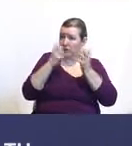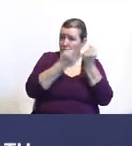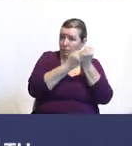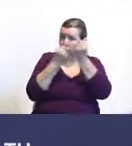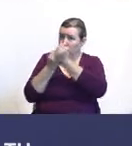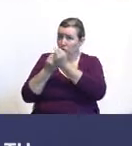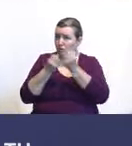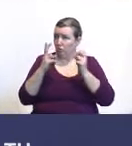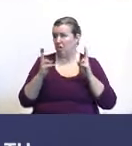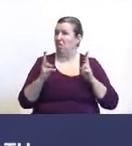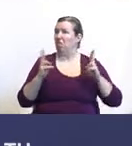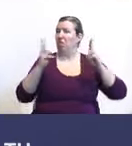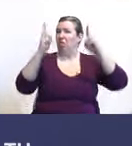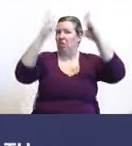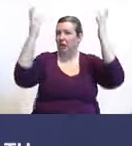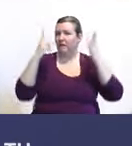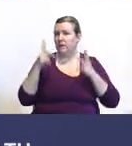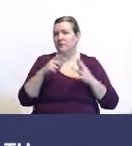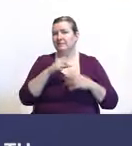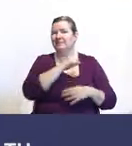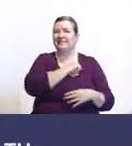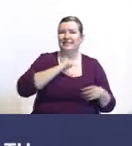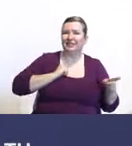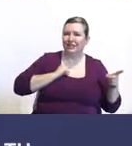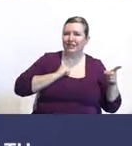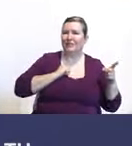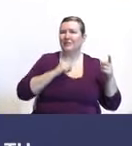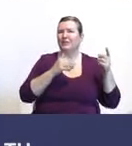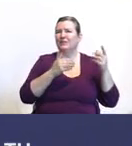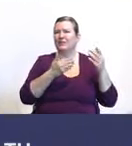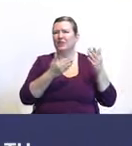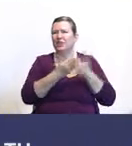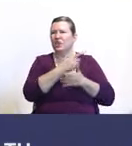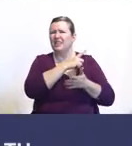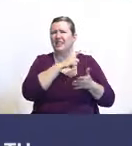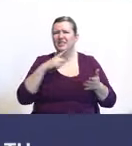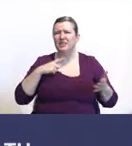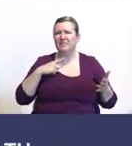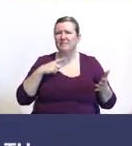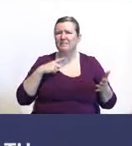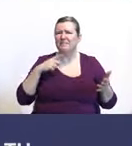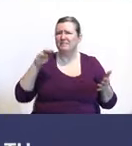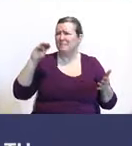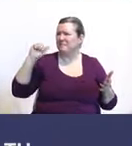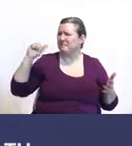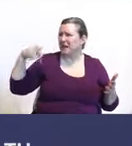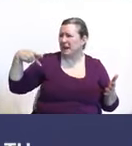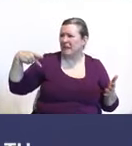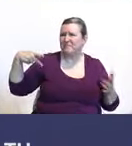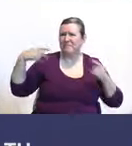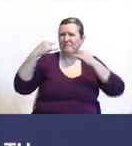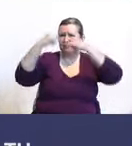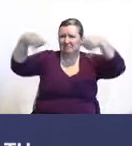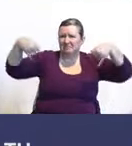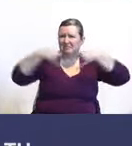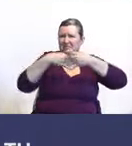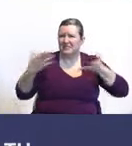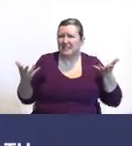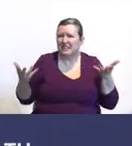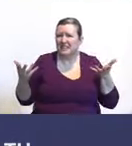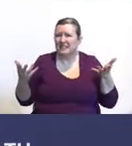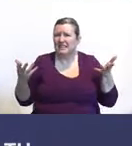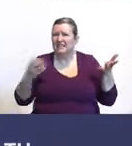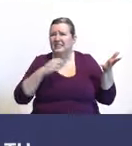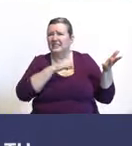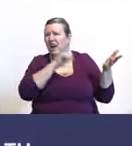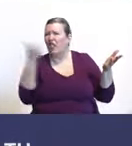Senate contests created by the new legislative map that's between Senator Stack and Saco in Hudson County, and then between Senator Gill and former